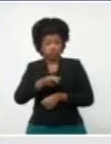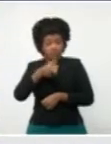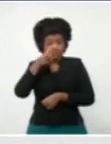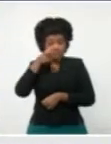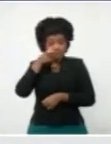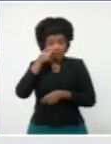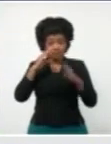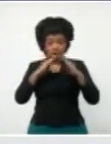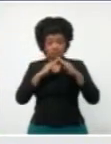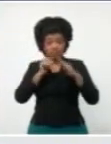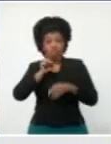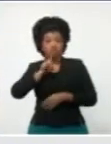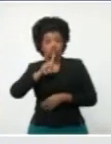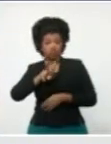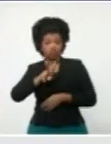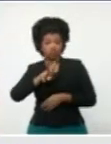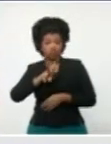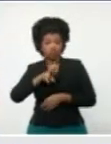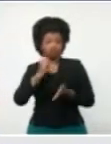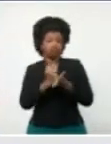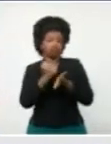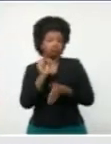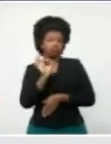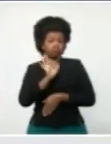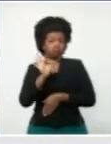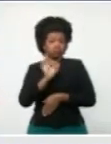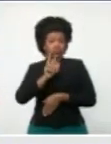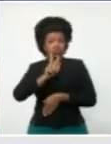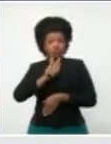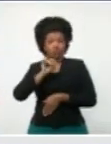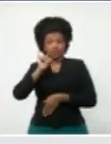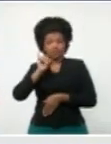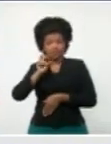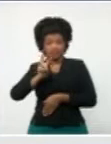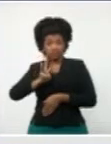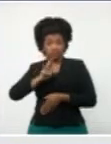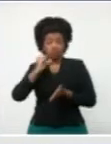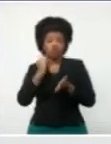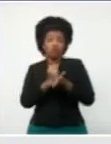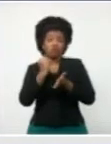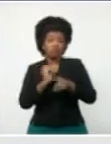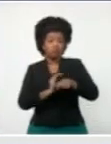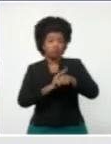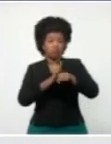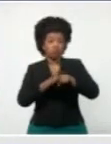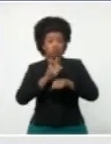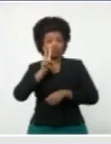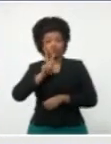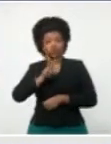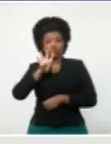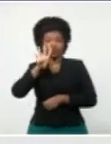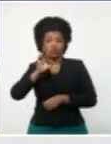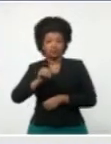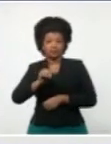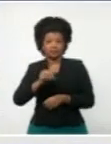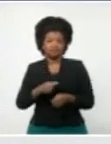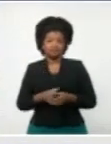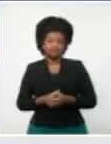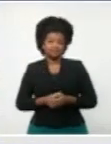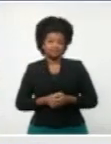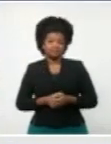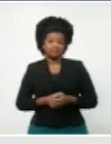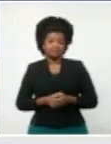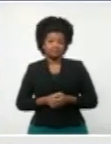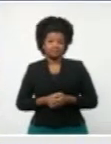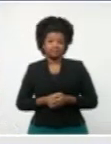and 240 are confirmed. Our specialists and professionals monitor 607 people